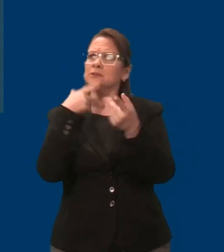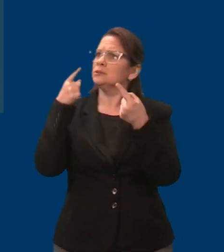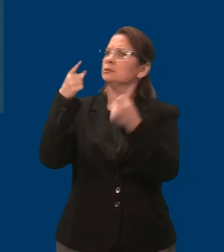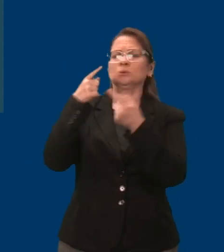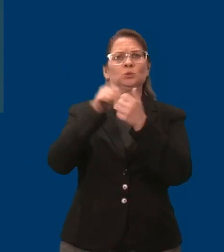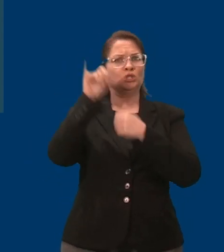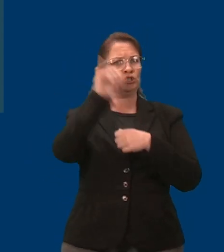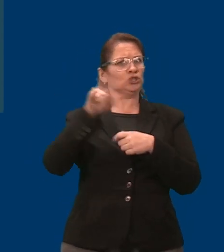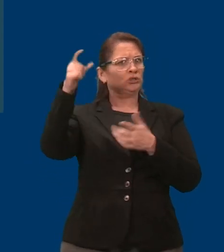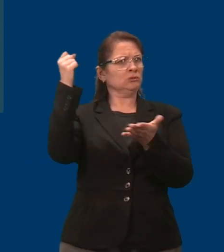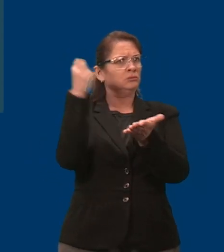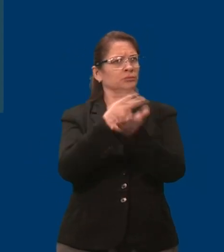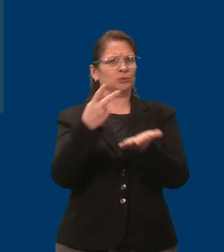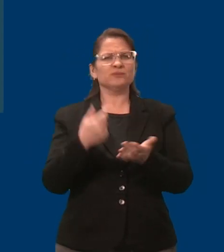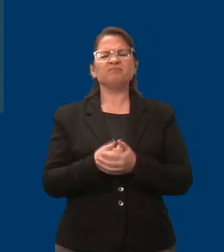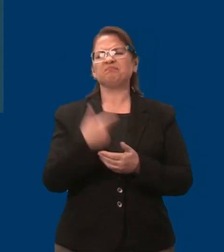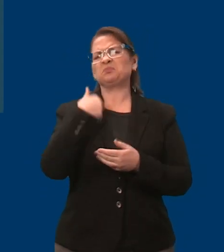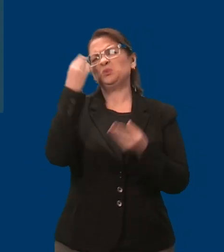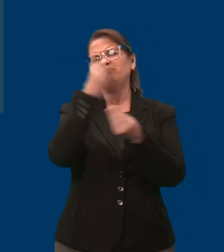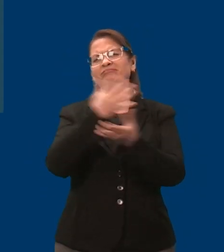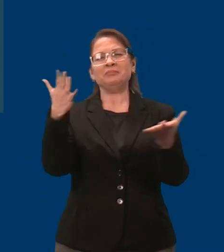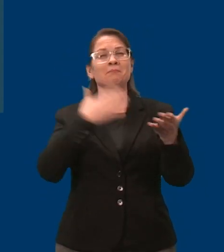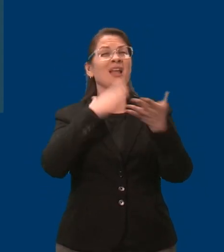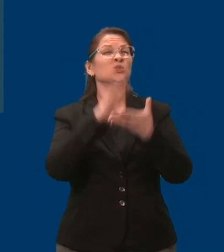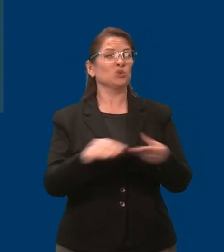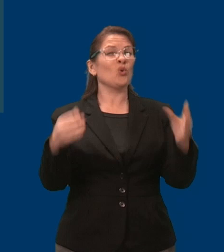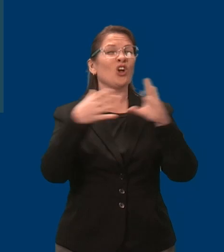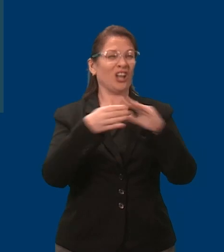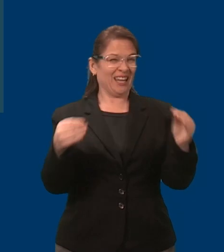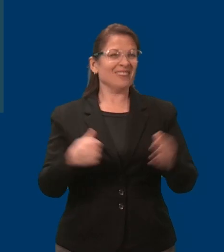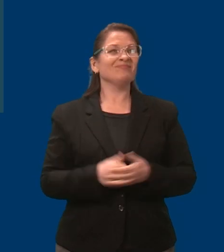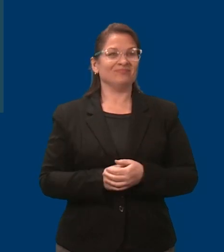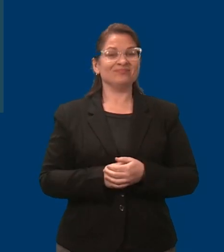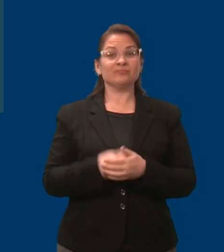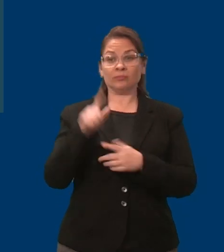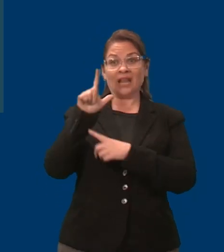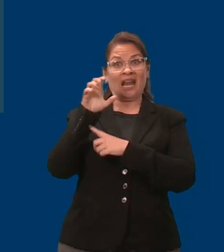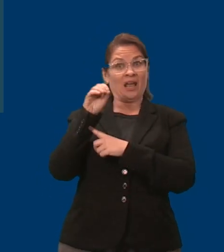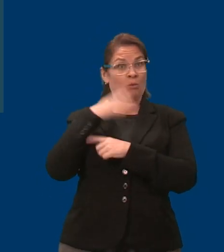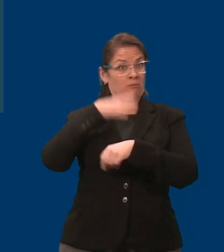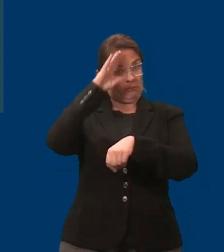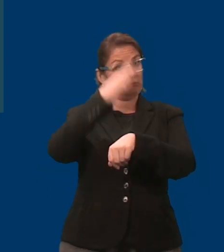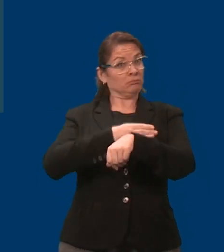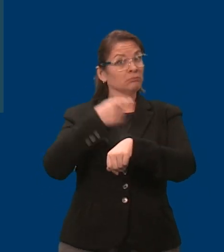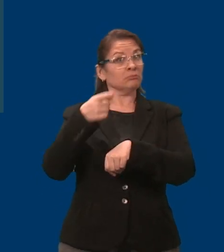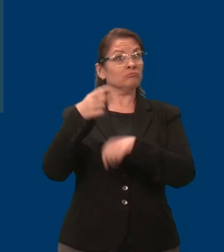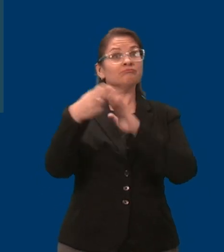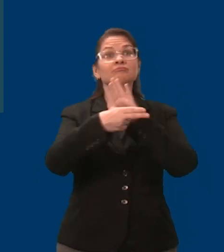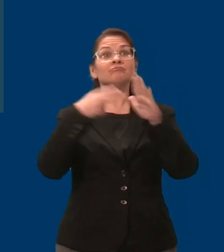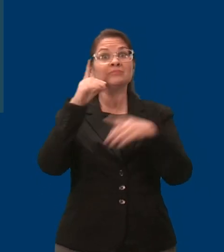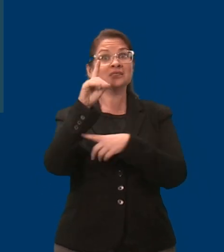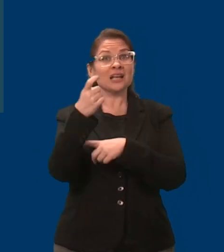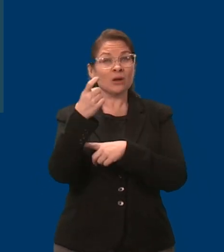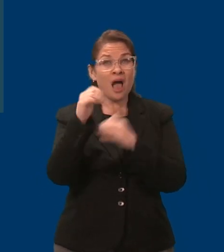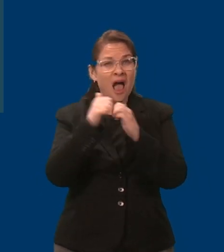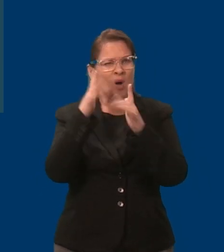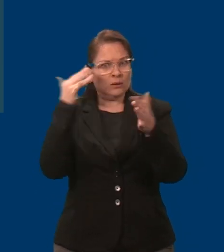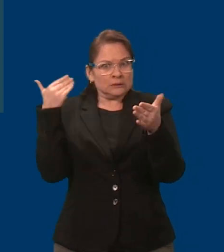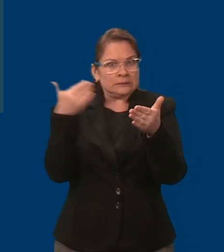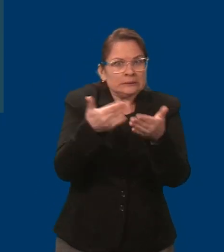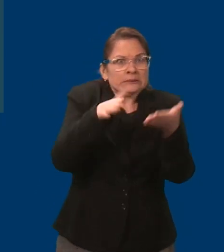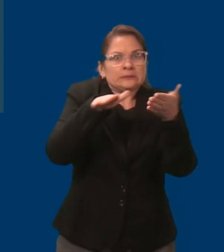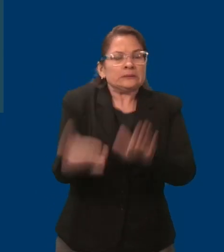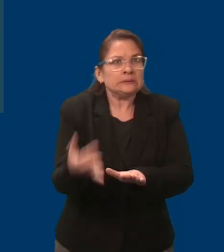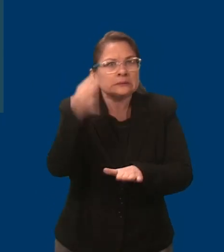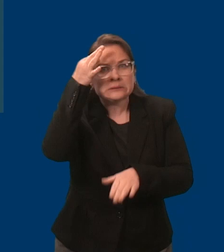struggles. Leo's Pompe disease diagnosis only came because he almost died. We had seen our pediatrician for the feeding issues. She had